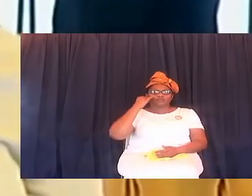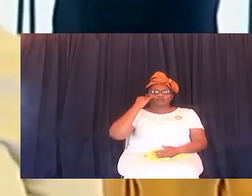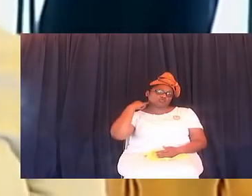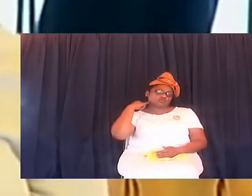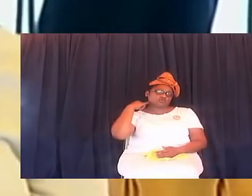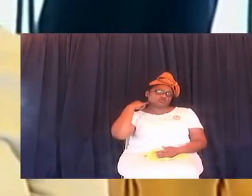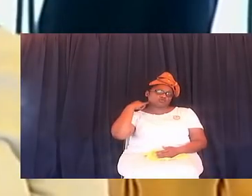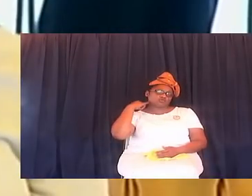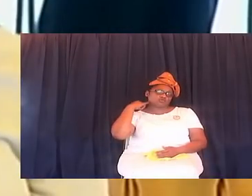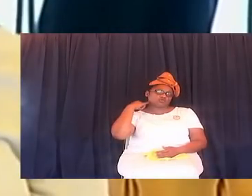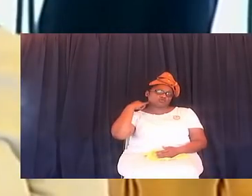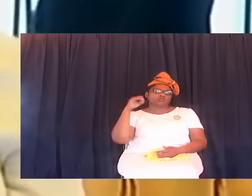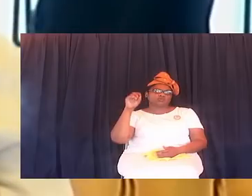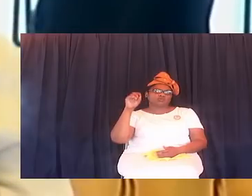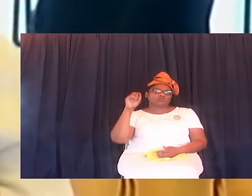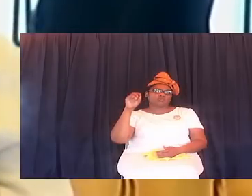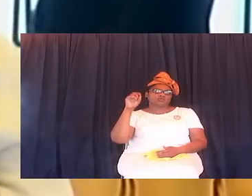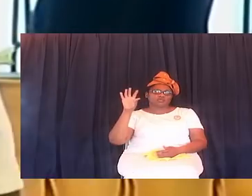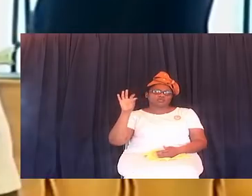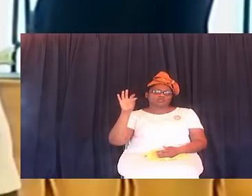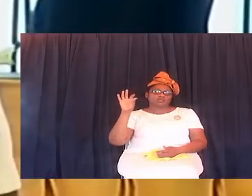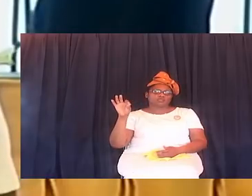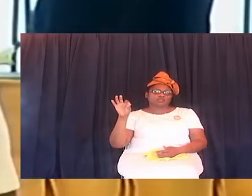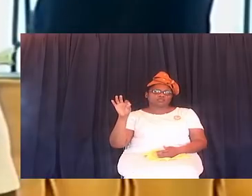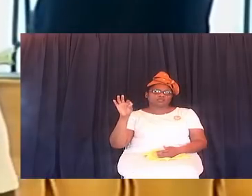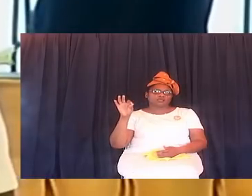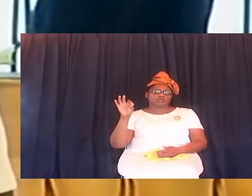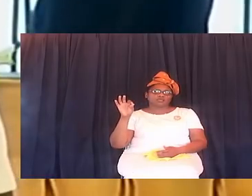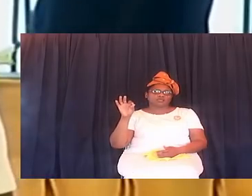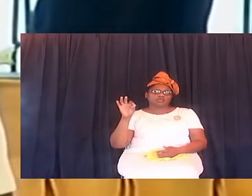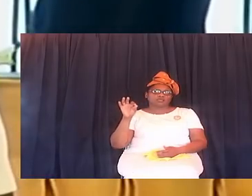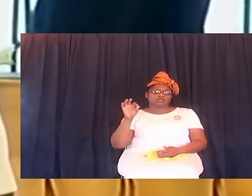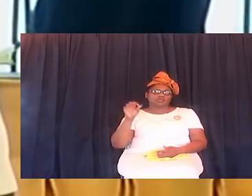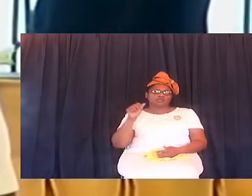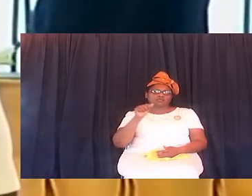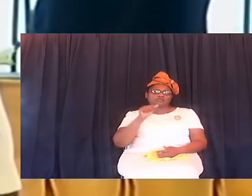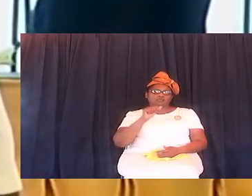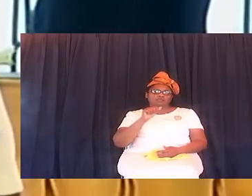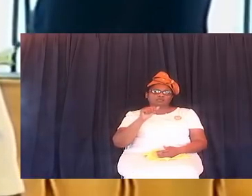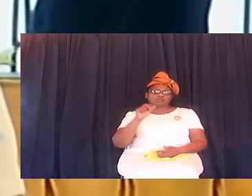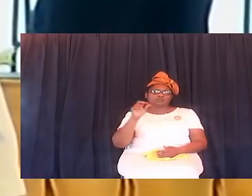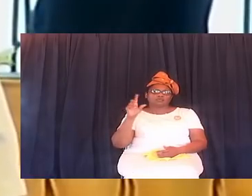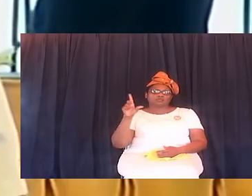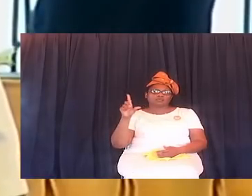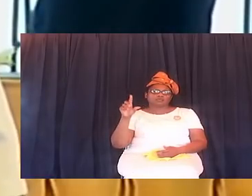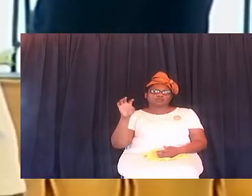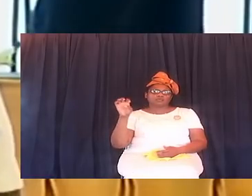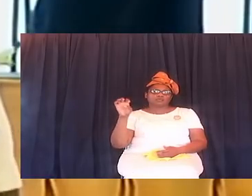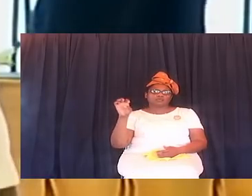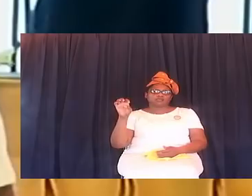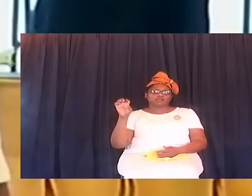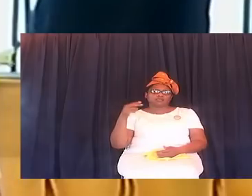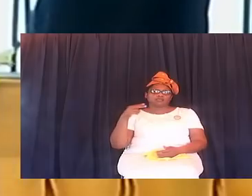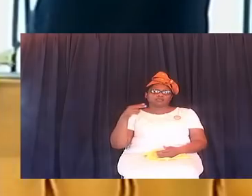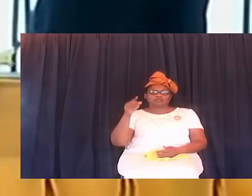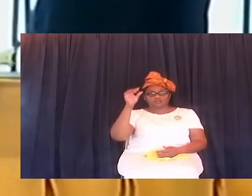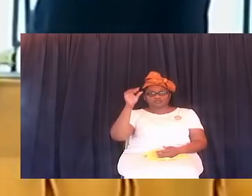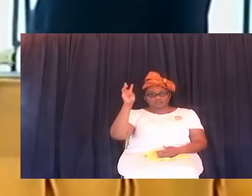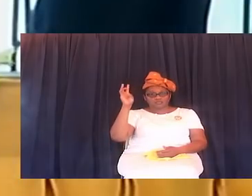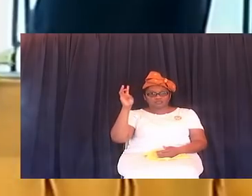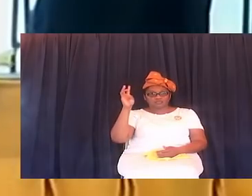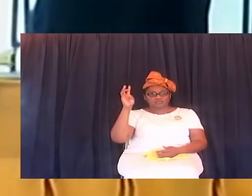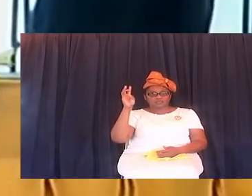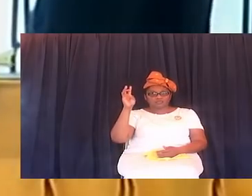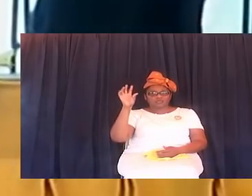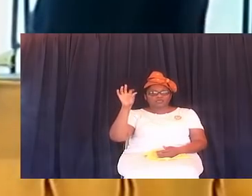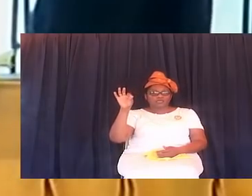June 29, 1966, of late Gwendolyn Welch and late Canute Hibbert, and she was the ninth child of the